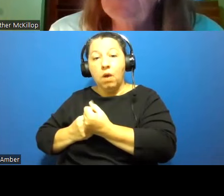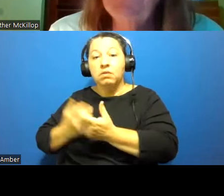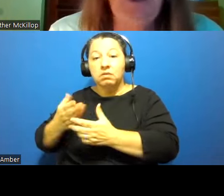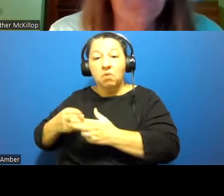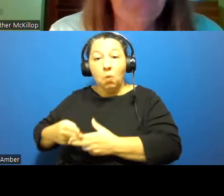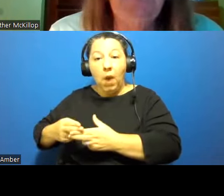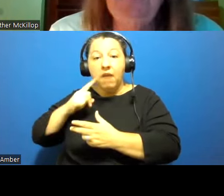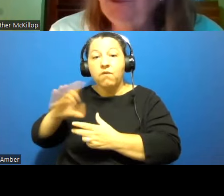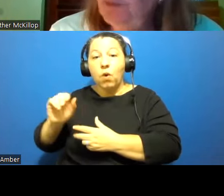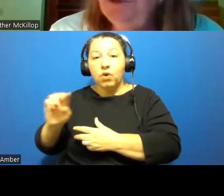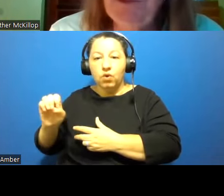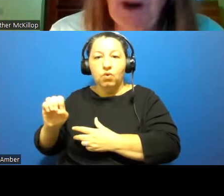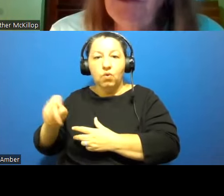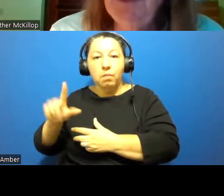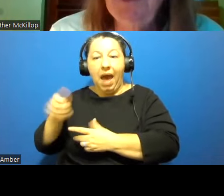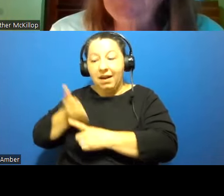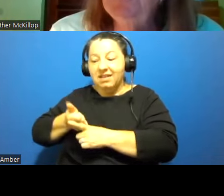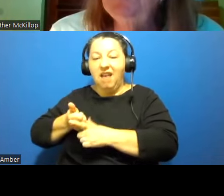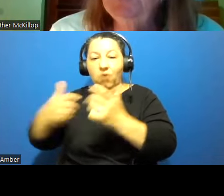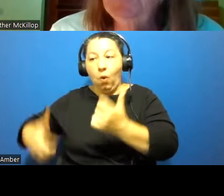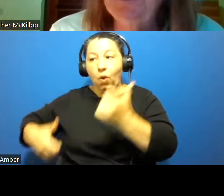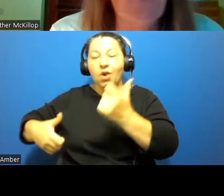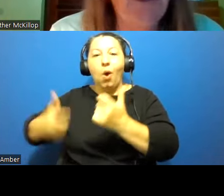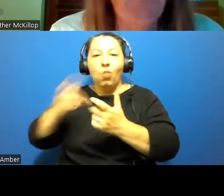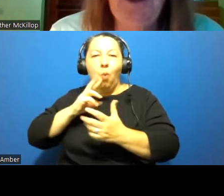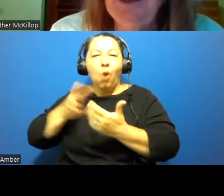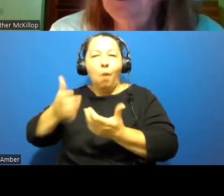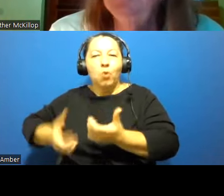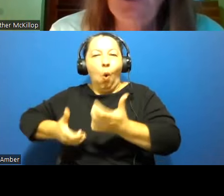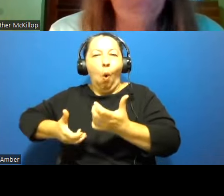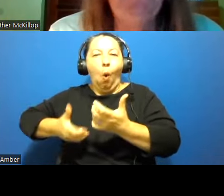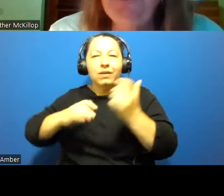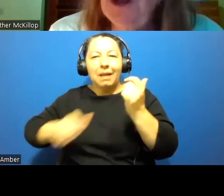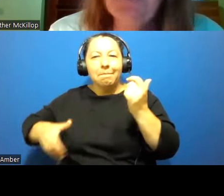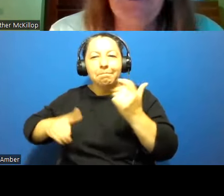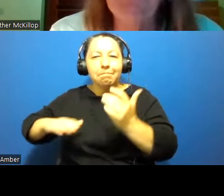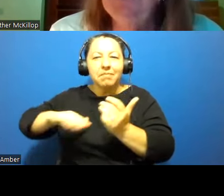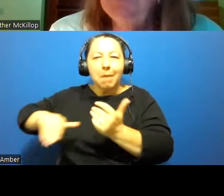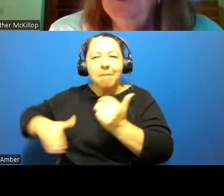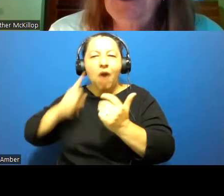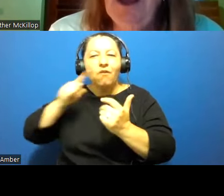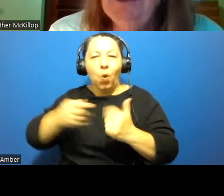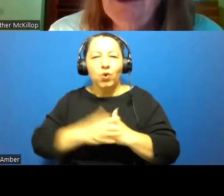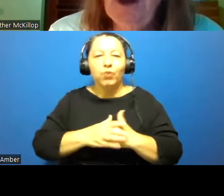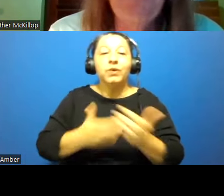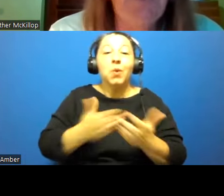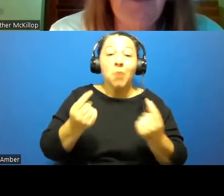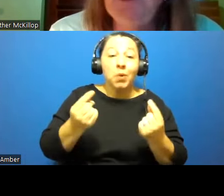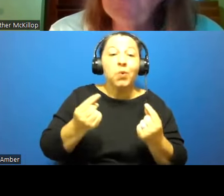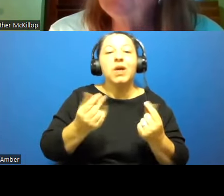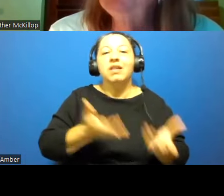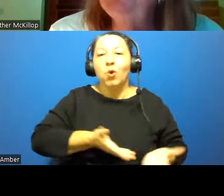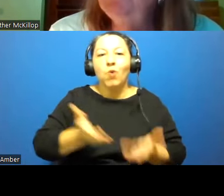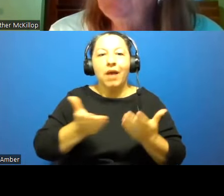sea travel long distances, which is probably what they were doing with it, transporting loads of salt cakes along the coast and